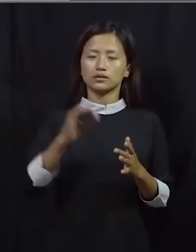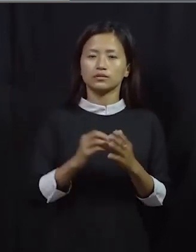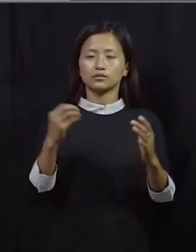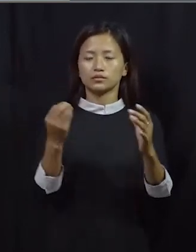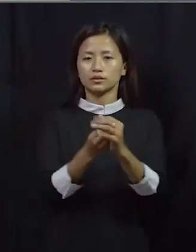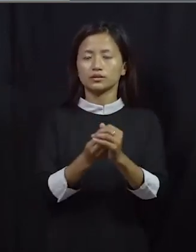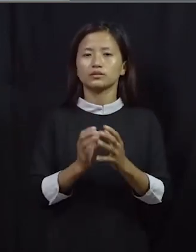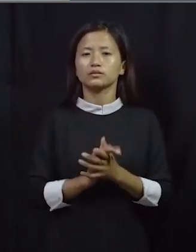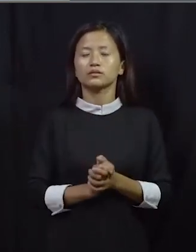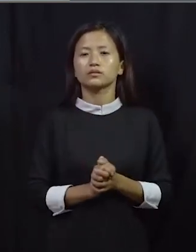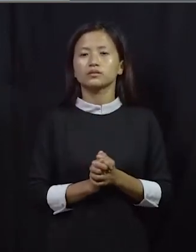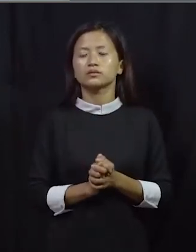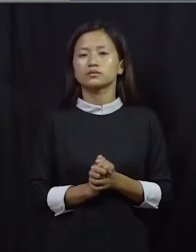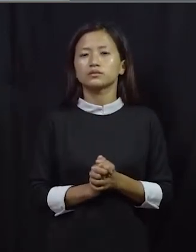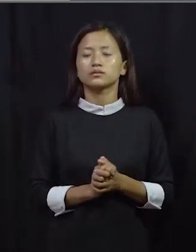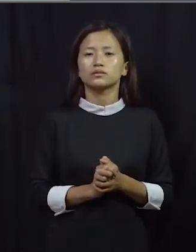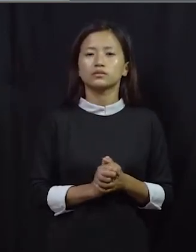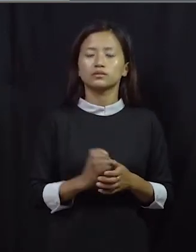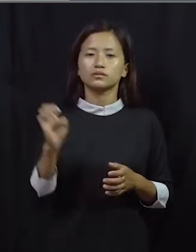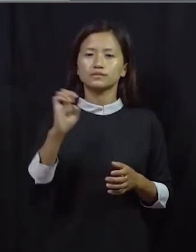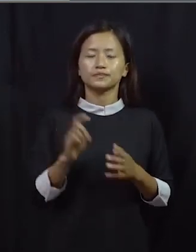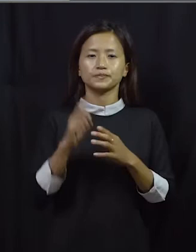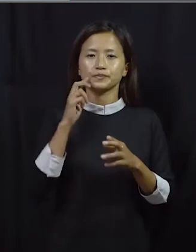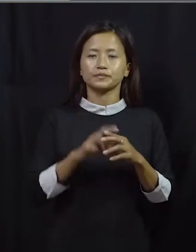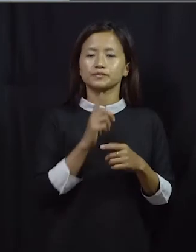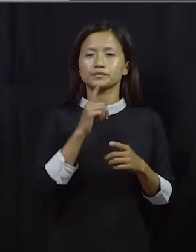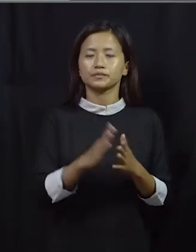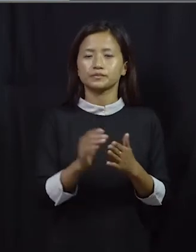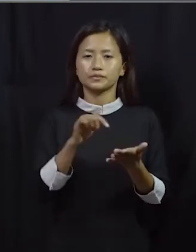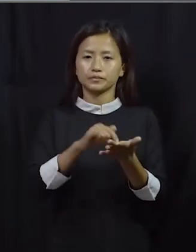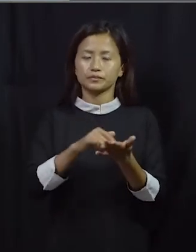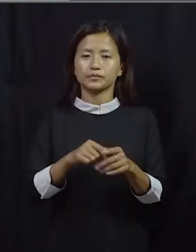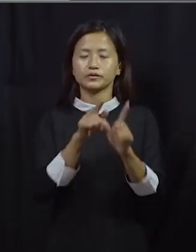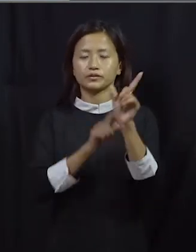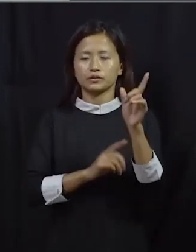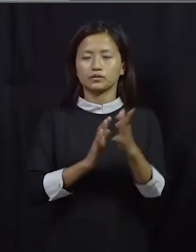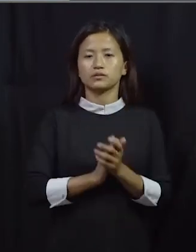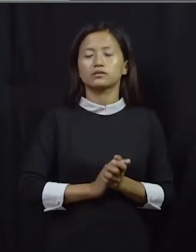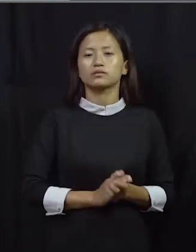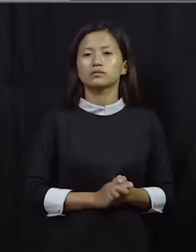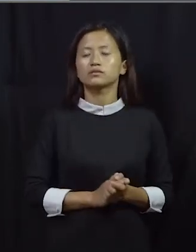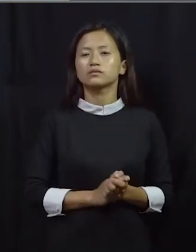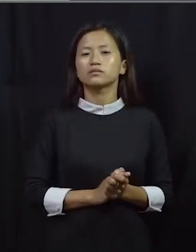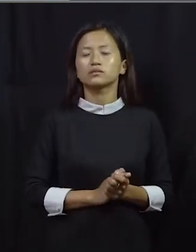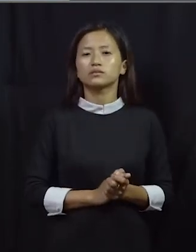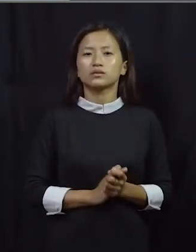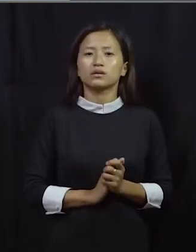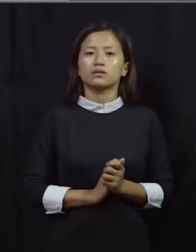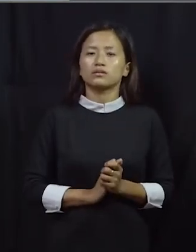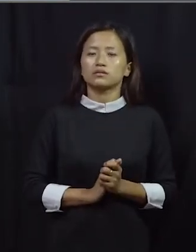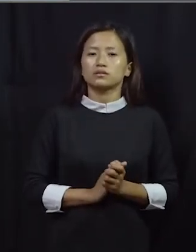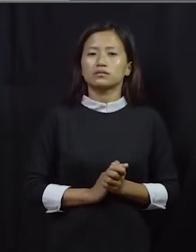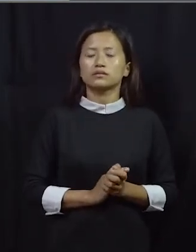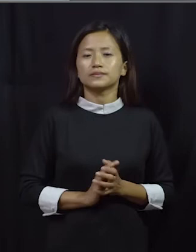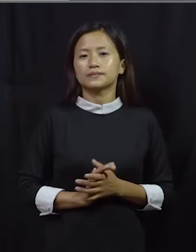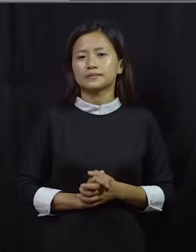fixed. And additional capital, even if they introduce in the middle of the year, it has to be deducted because the capitals